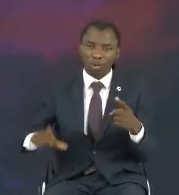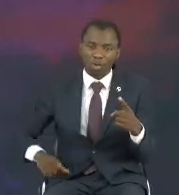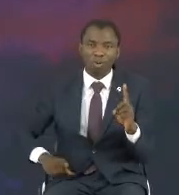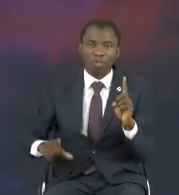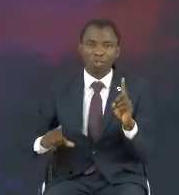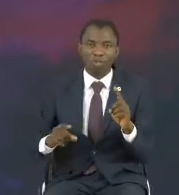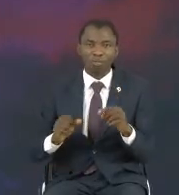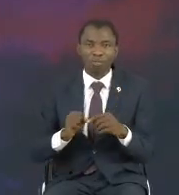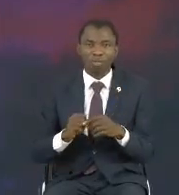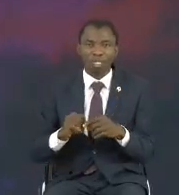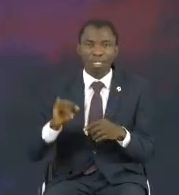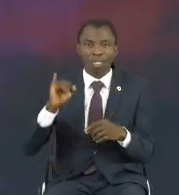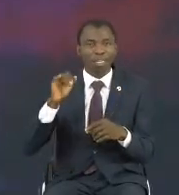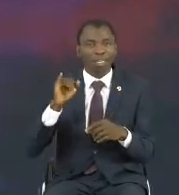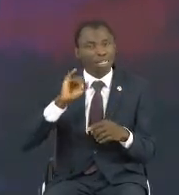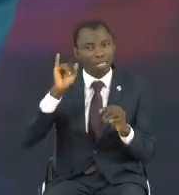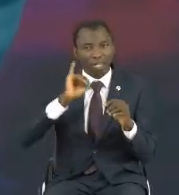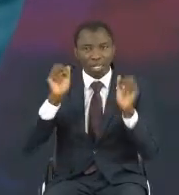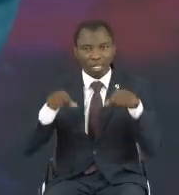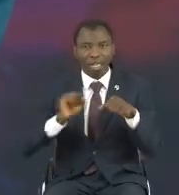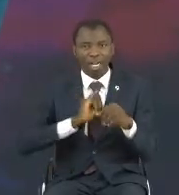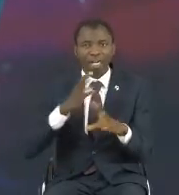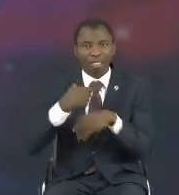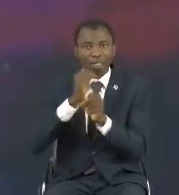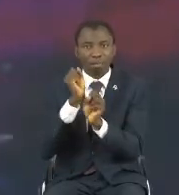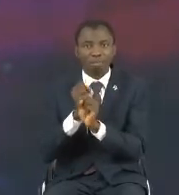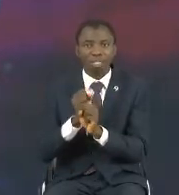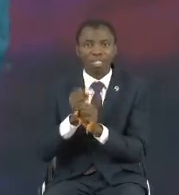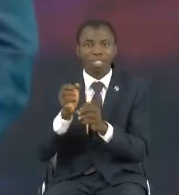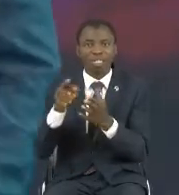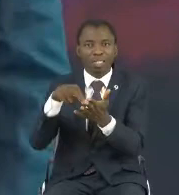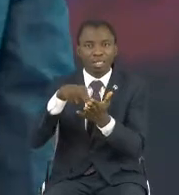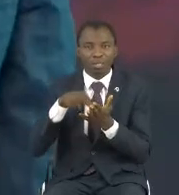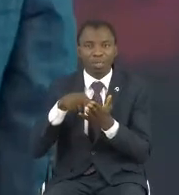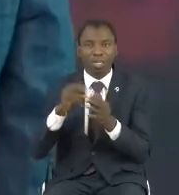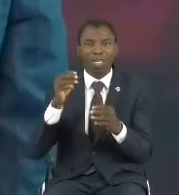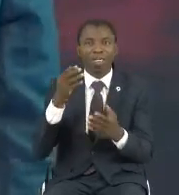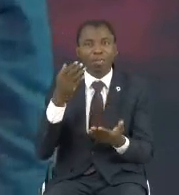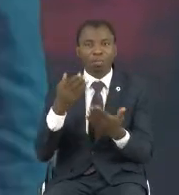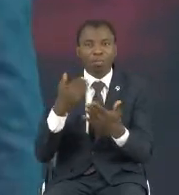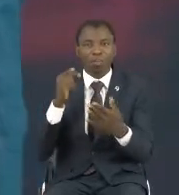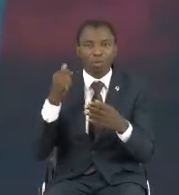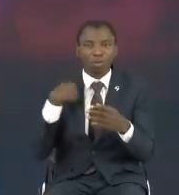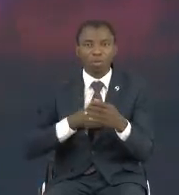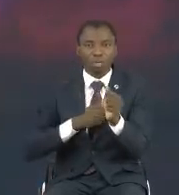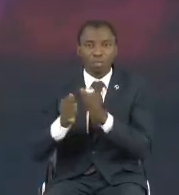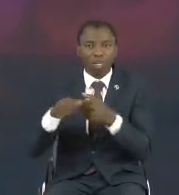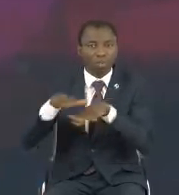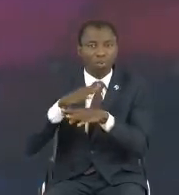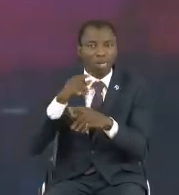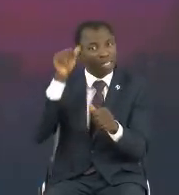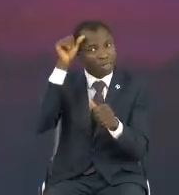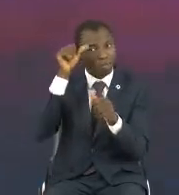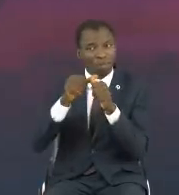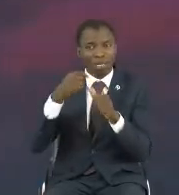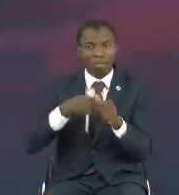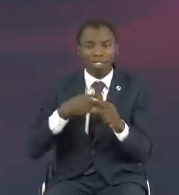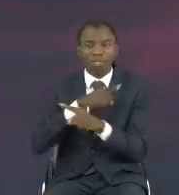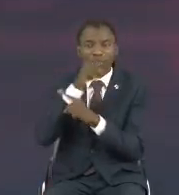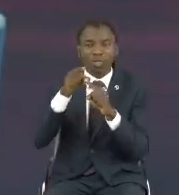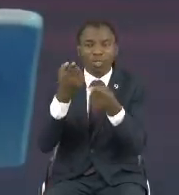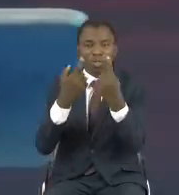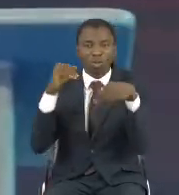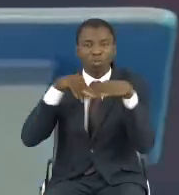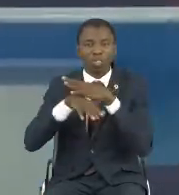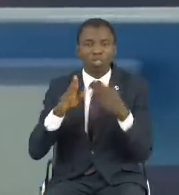can I make a request before we pass over? Remember me when you come into your kingdom.